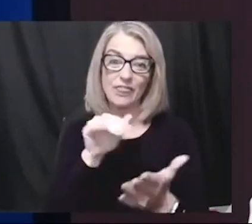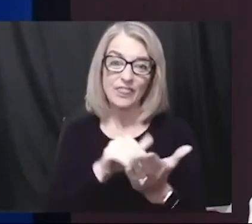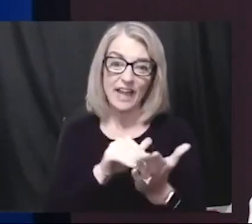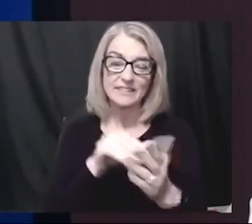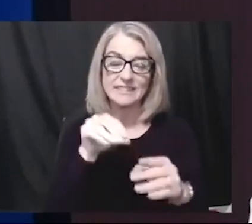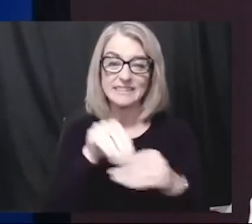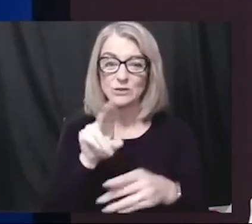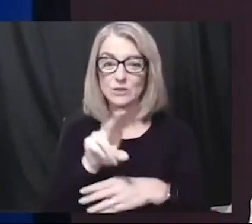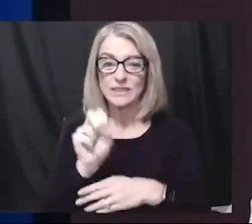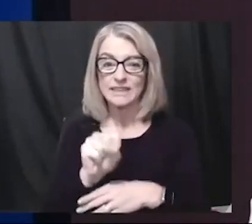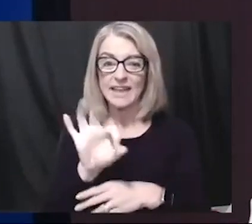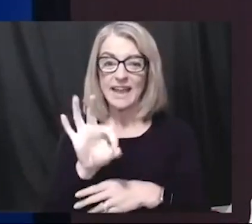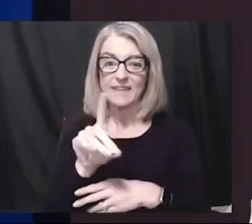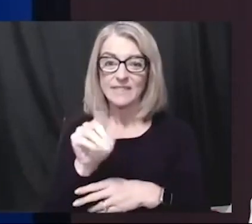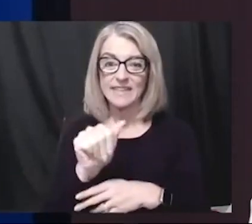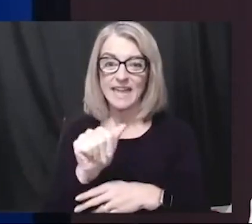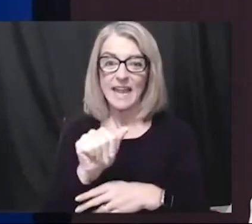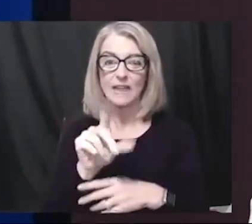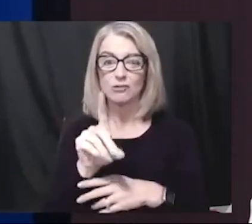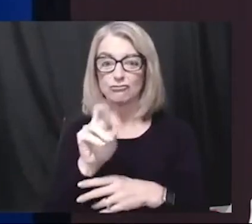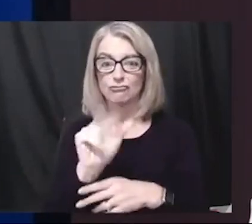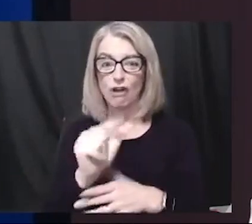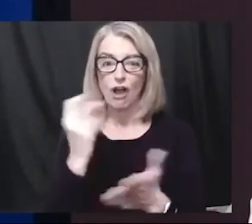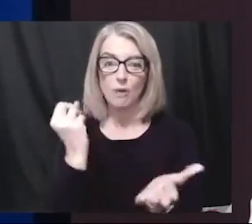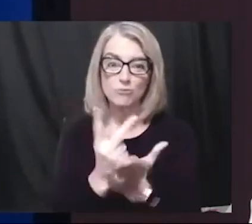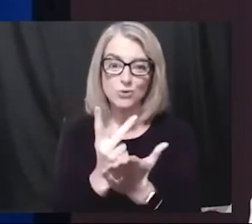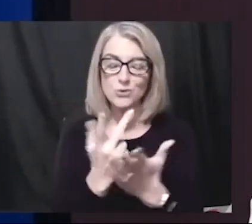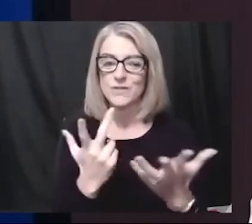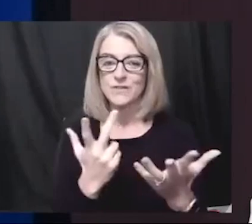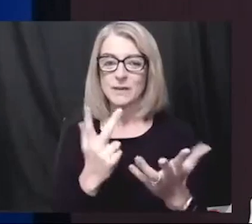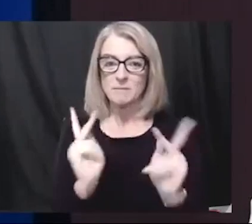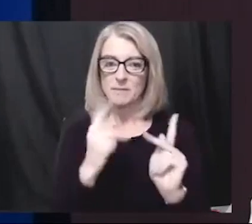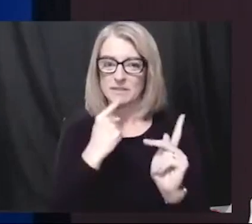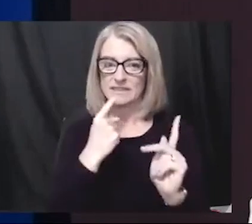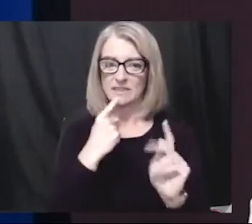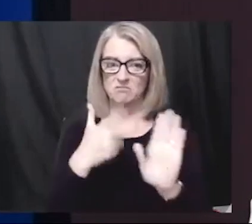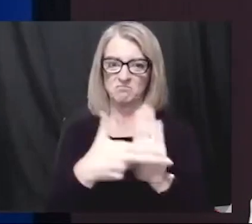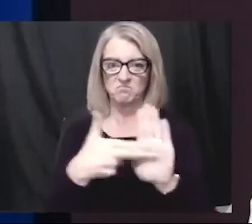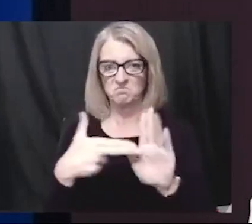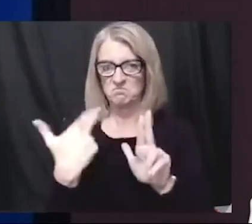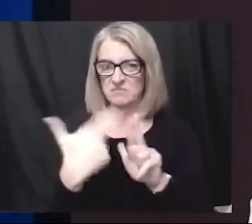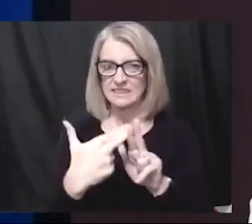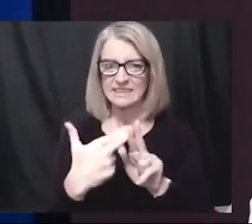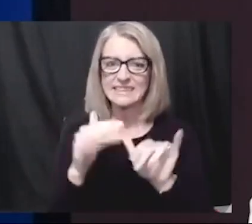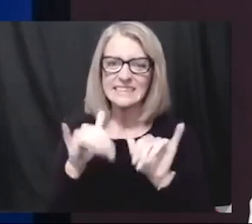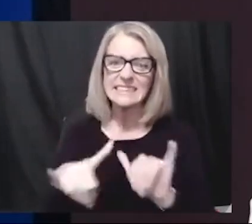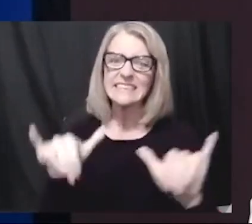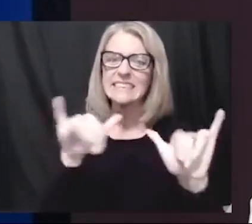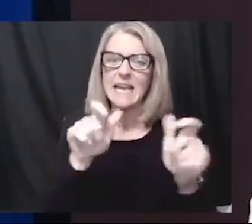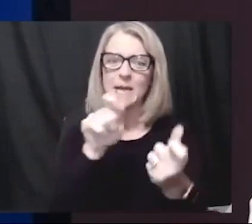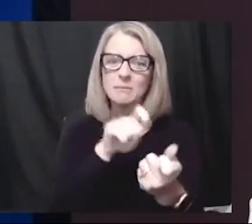an FDA-approved drug. And for all those people who said, oh, they renamed it, it's not the same drug. Yes, it's the exact same drug. Stop that.